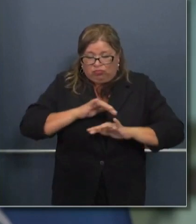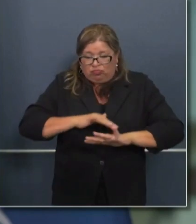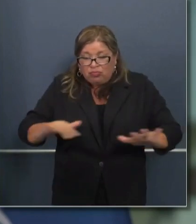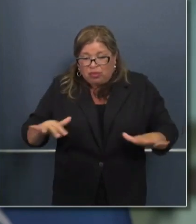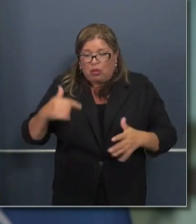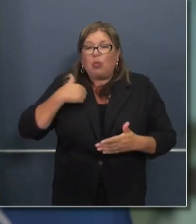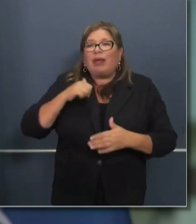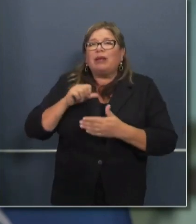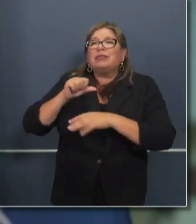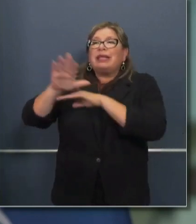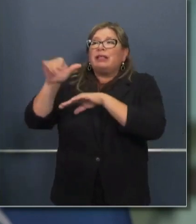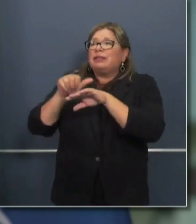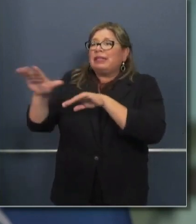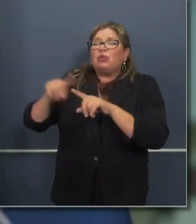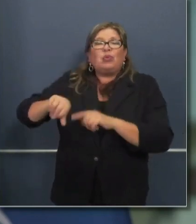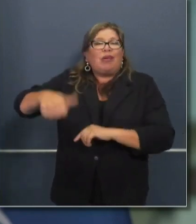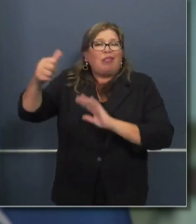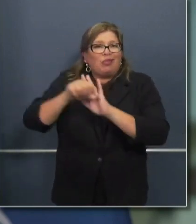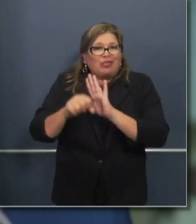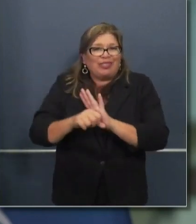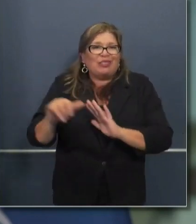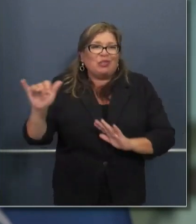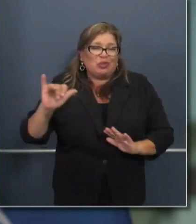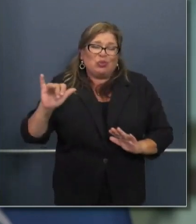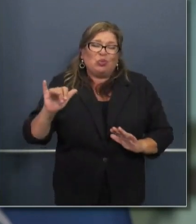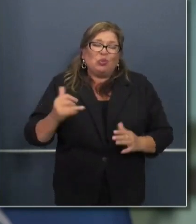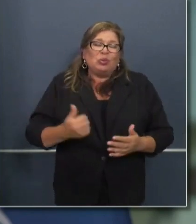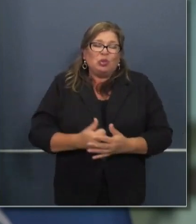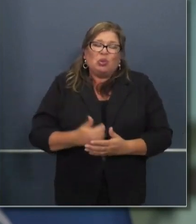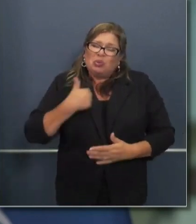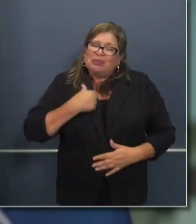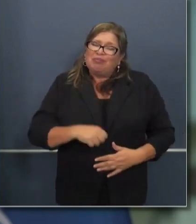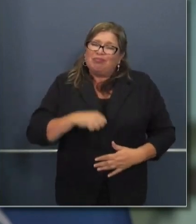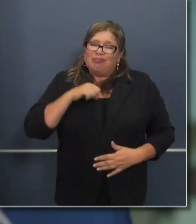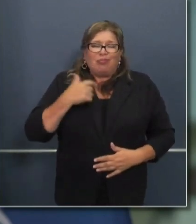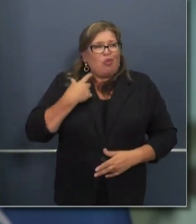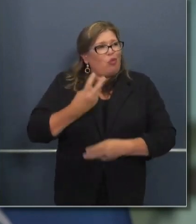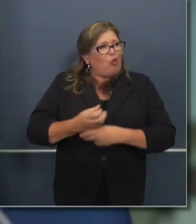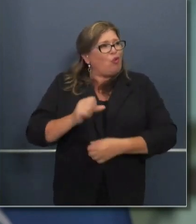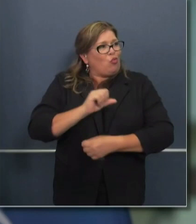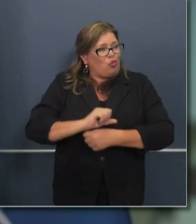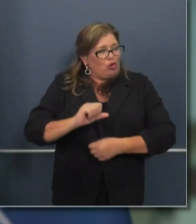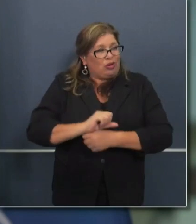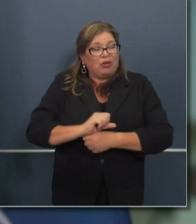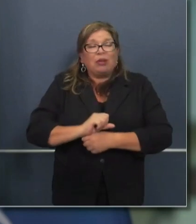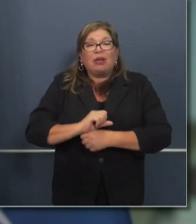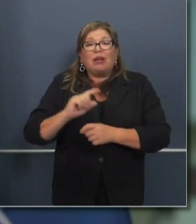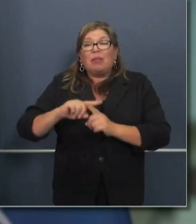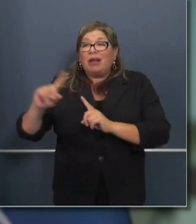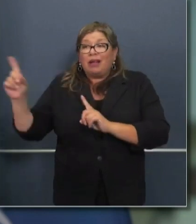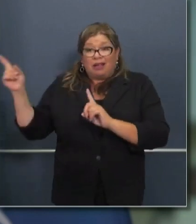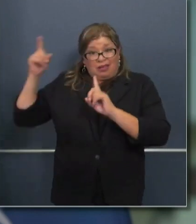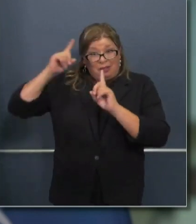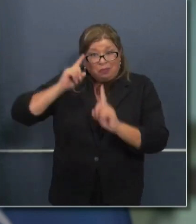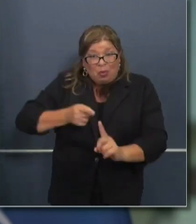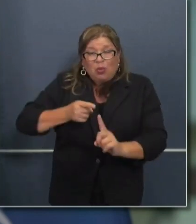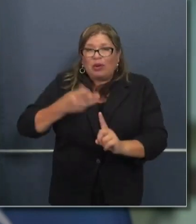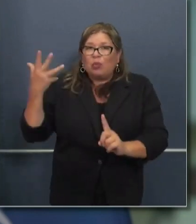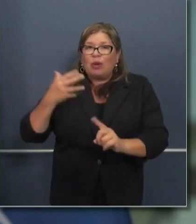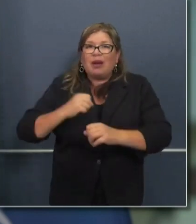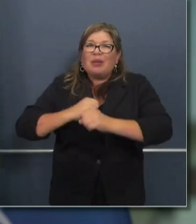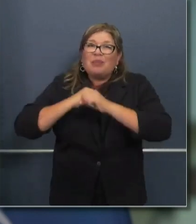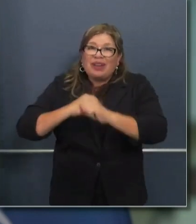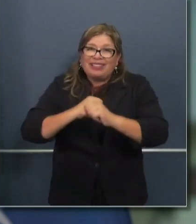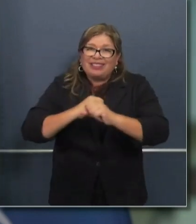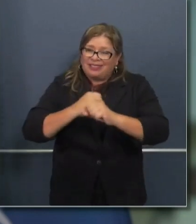point of pride and a point of privilege that we say this, but again, point of protection for each and every one of us to wear